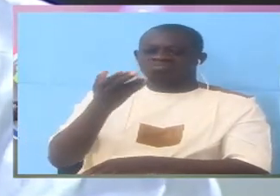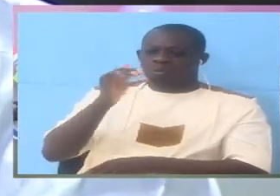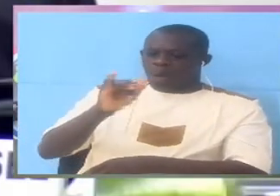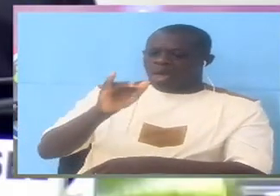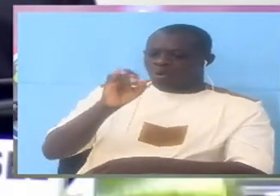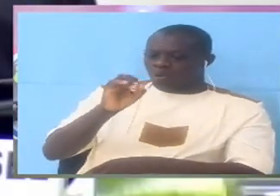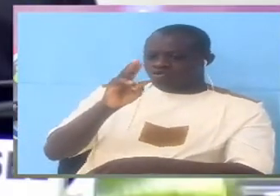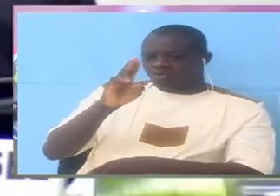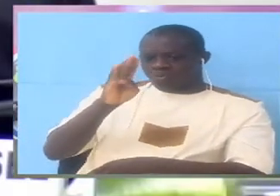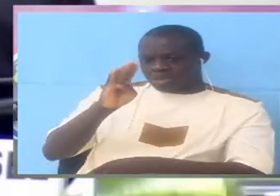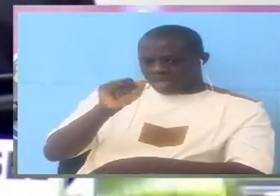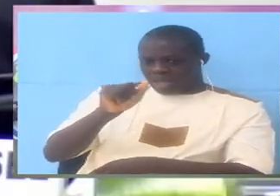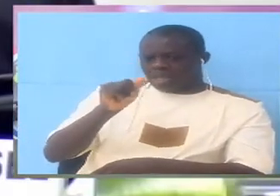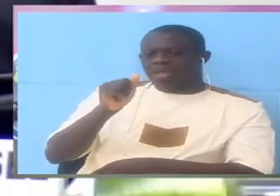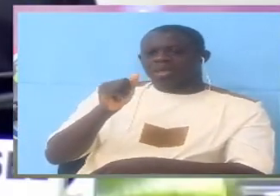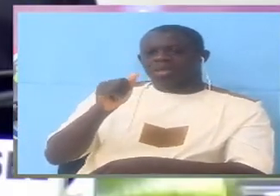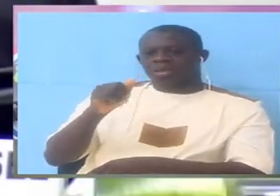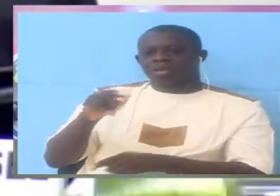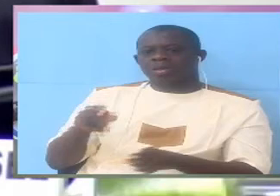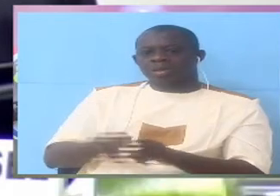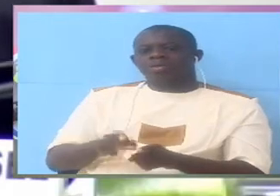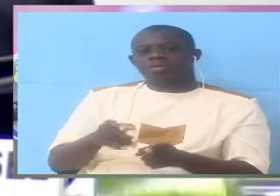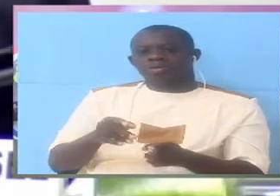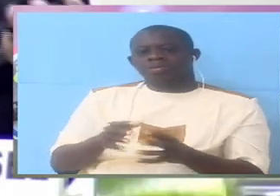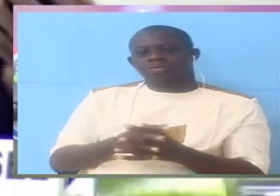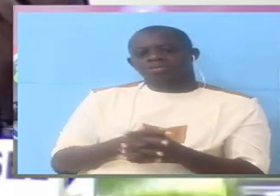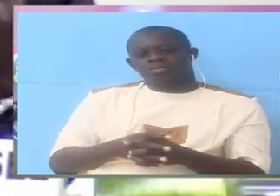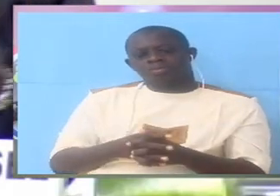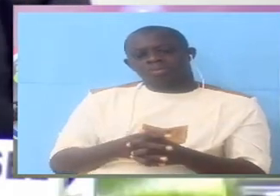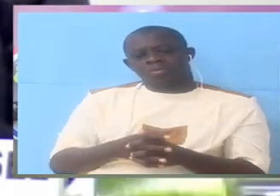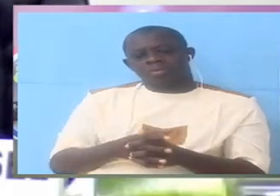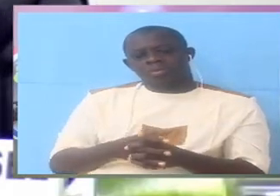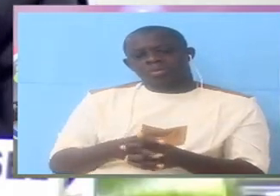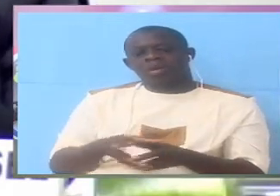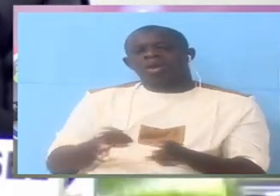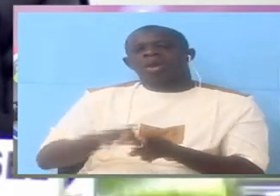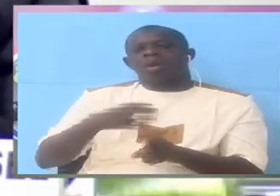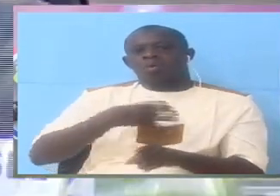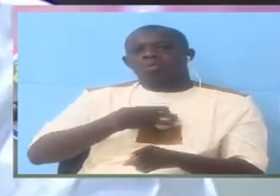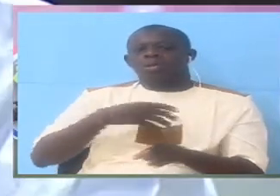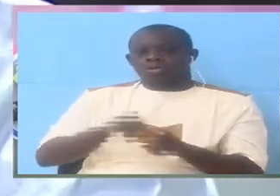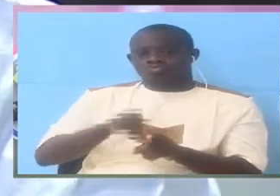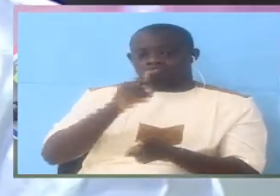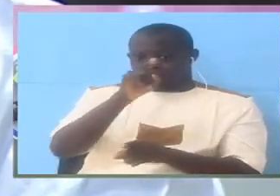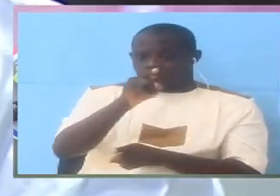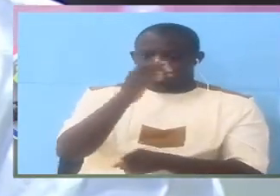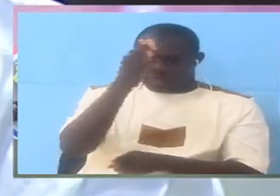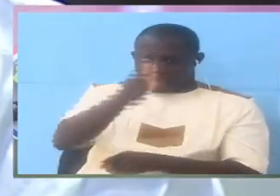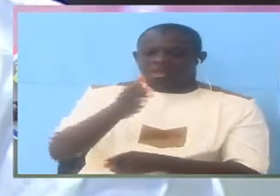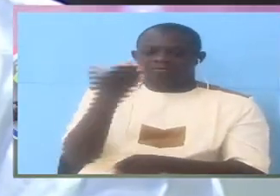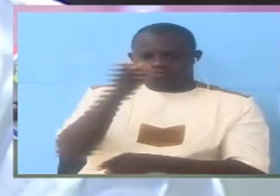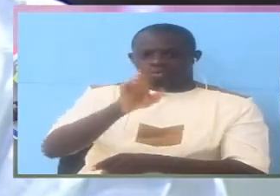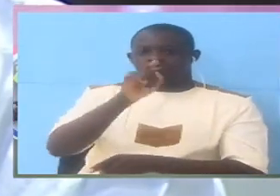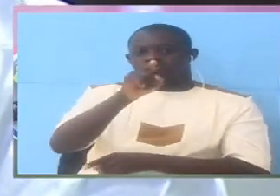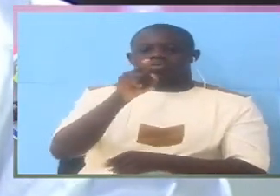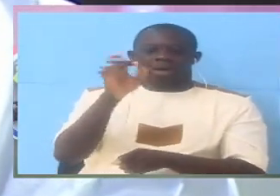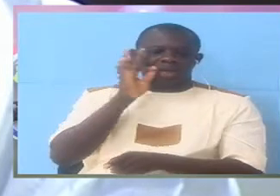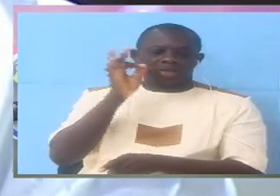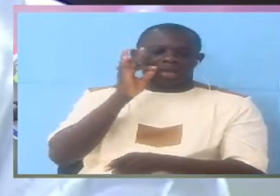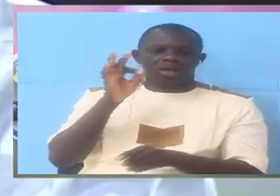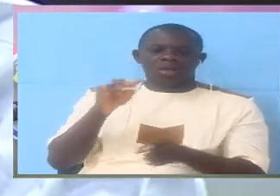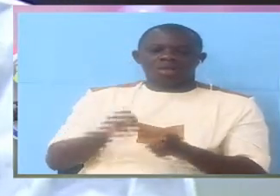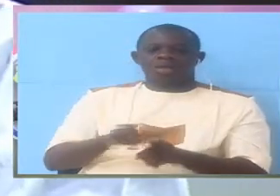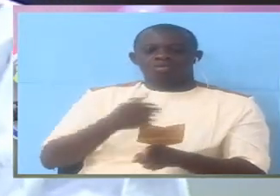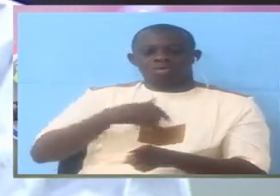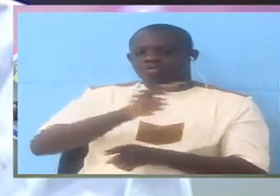him. Baba, we know a lot. I want you to come, that to come directly from you. Council assisted you. But because I